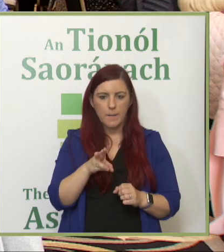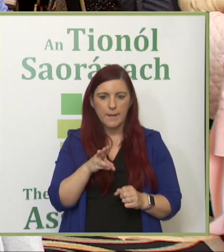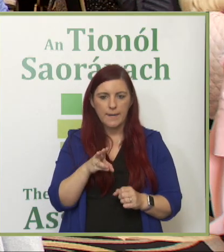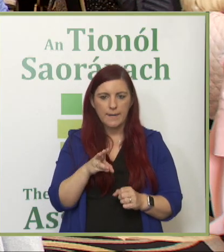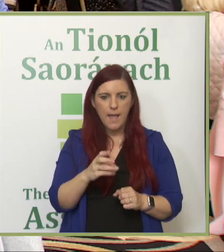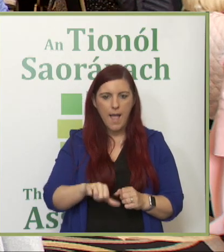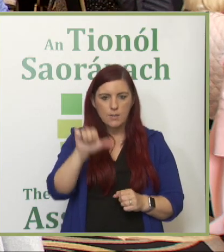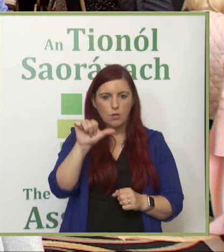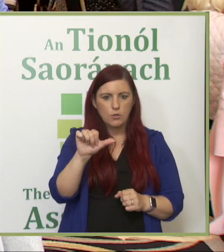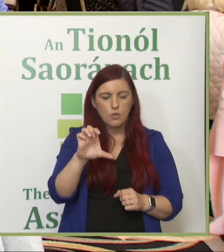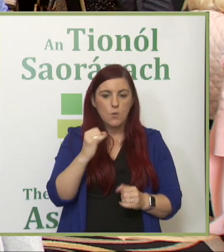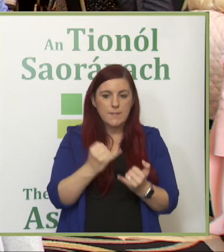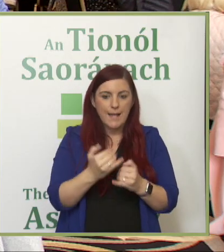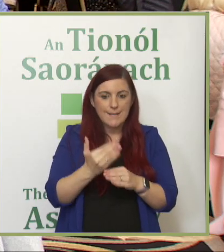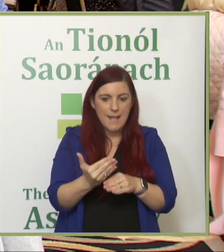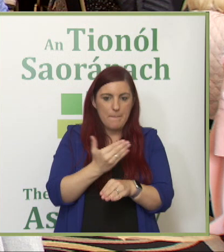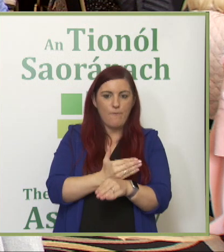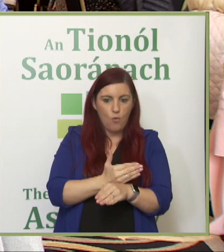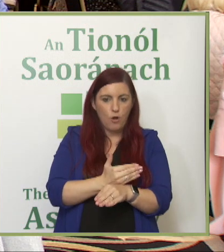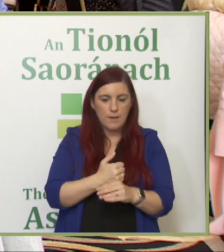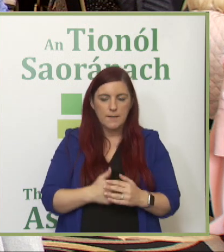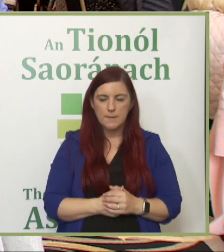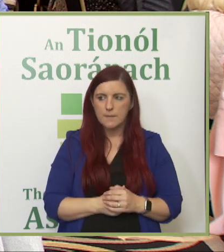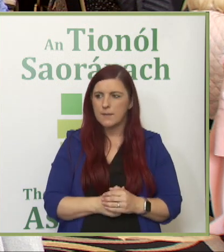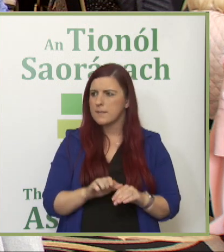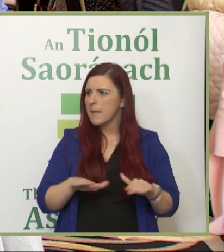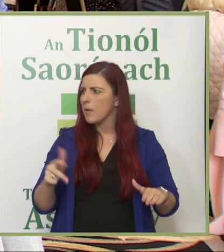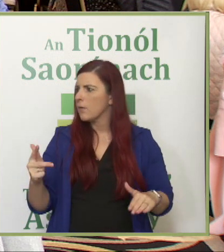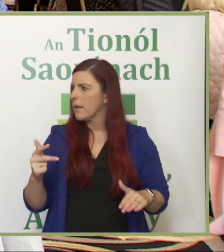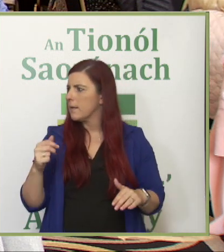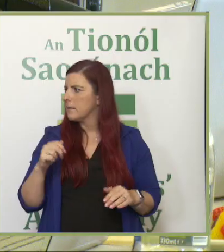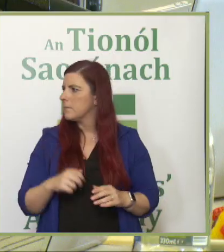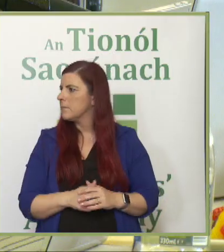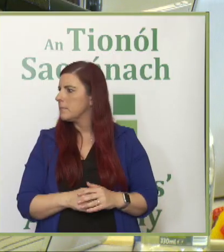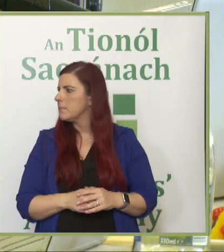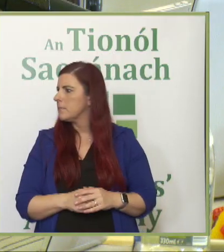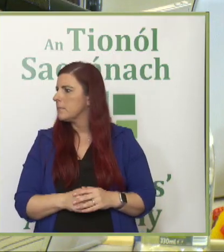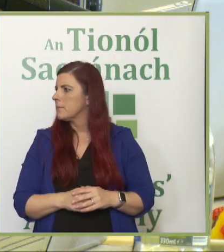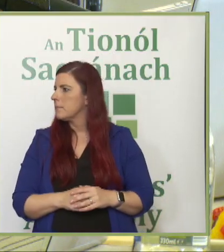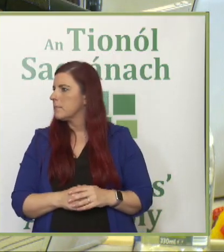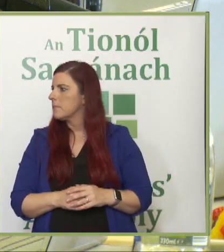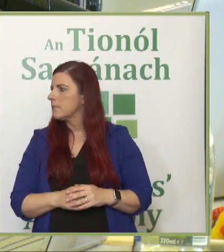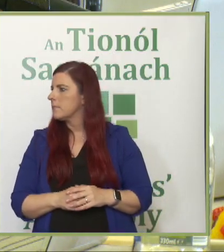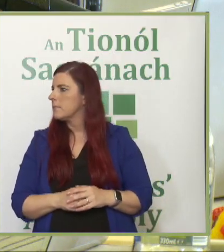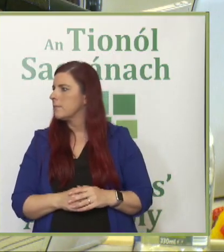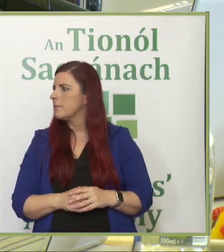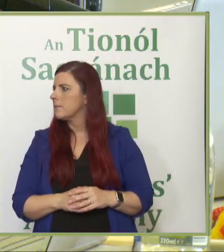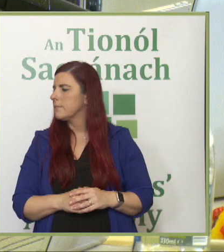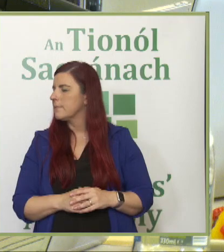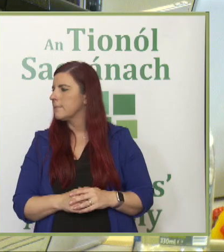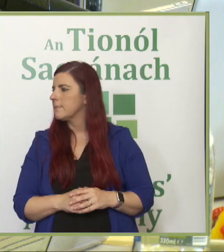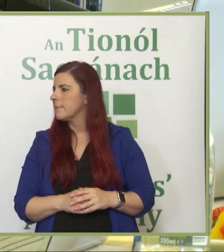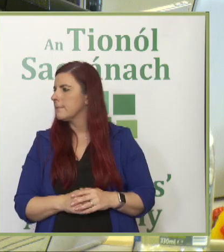Thank you. Can I ask table 3? I think it's Una, if I haven't called you already. Yeah,